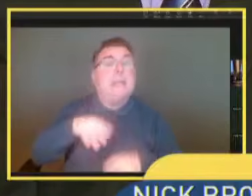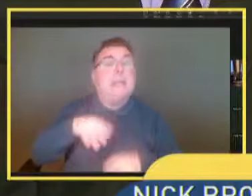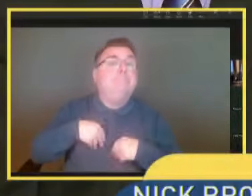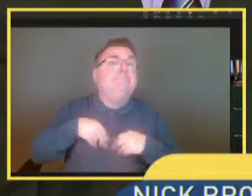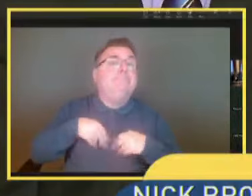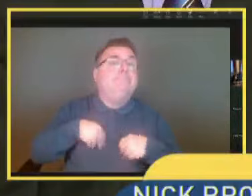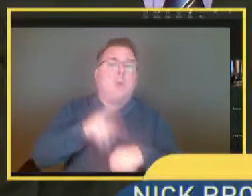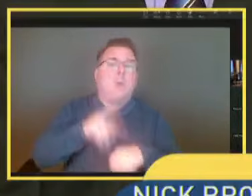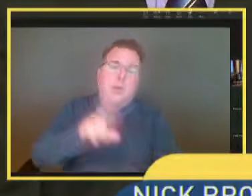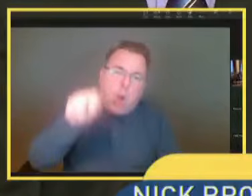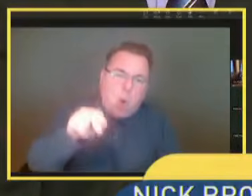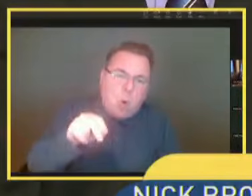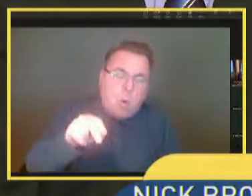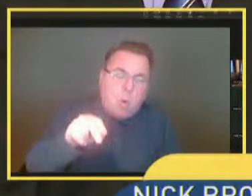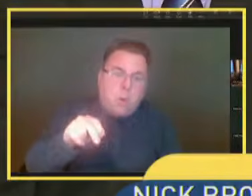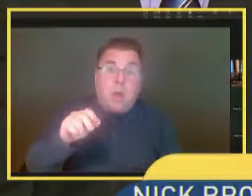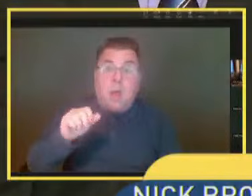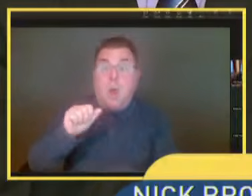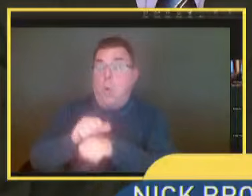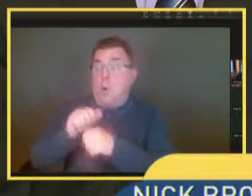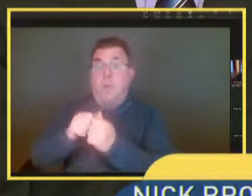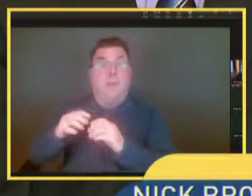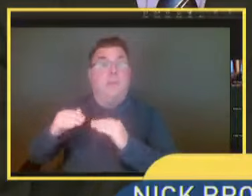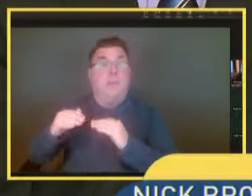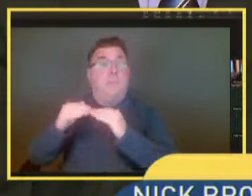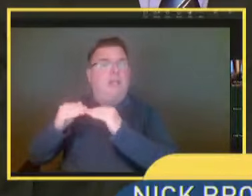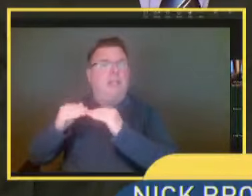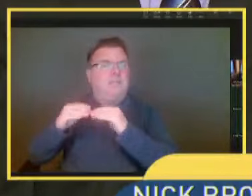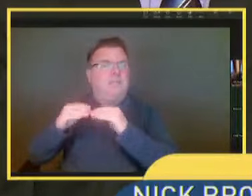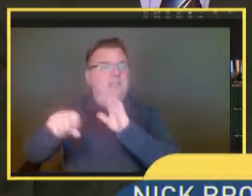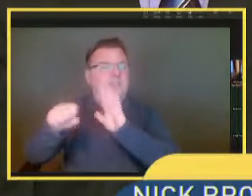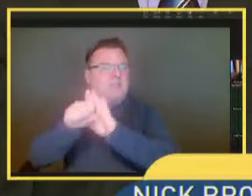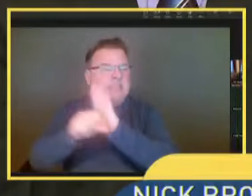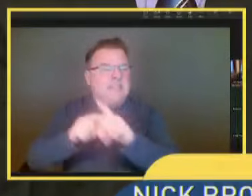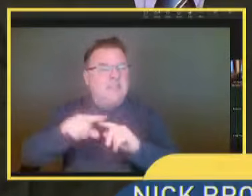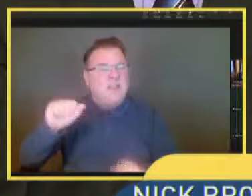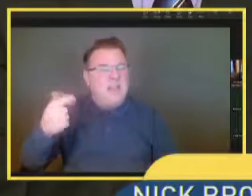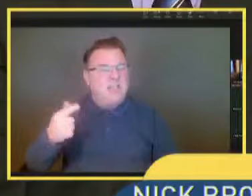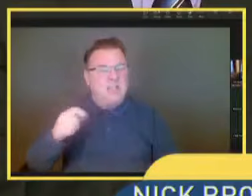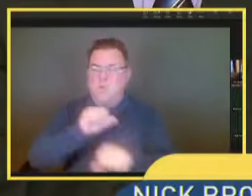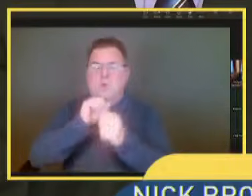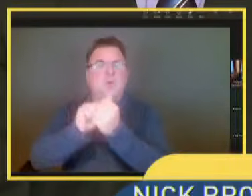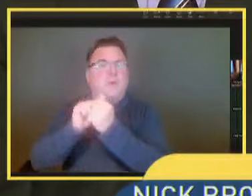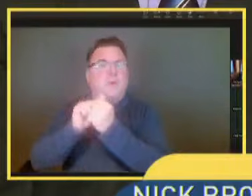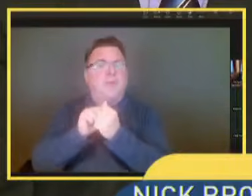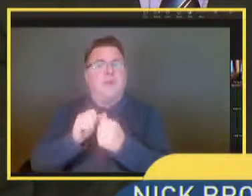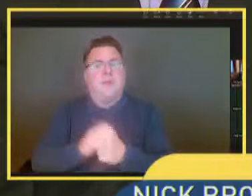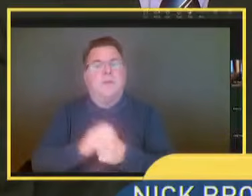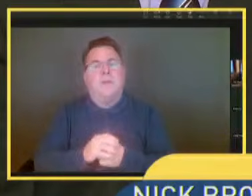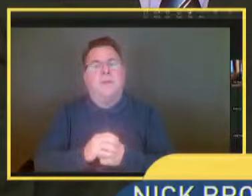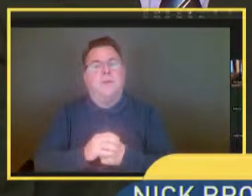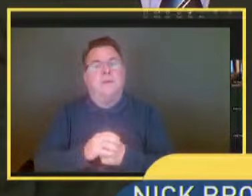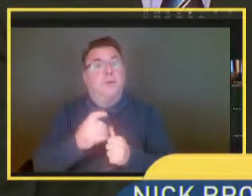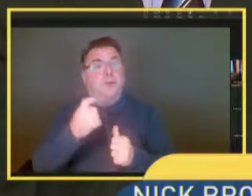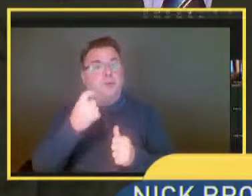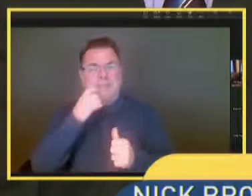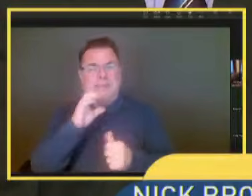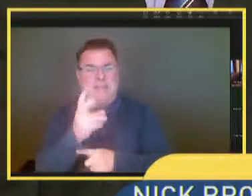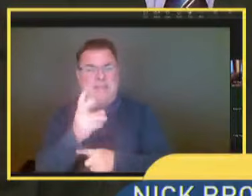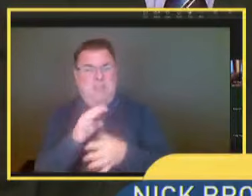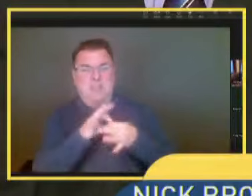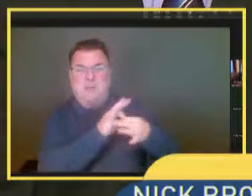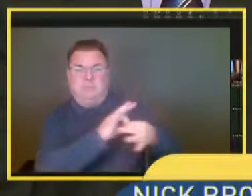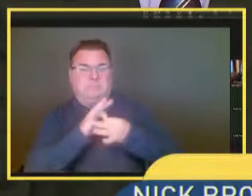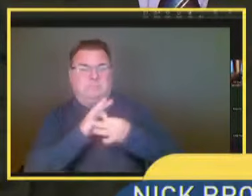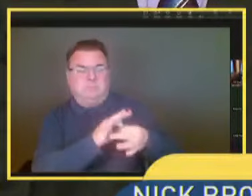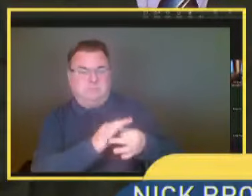I've been so proud to work with my colleagues across the country and other states. As I said earlier, we've been in really close contact recently with Minnesota to understand and